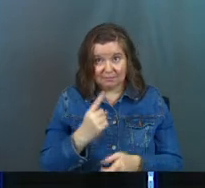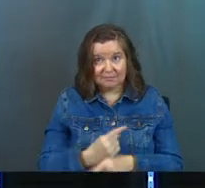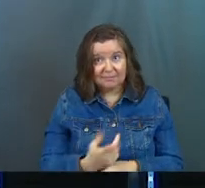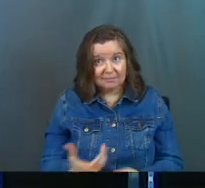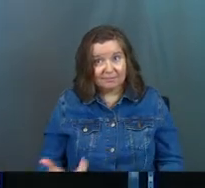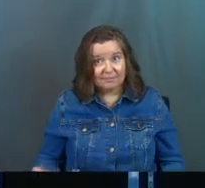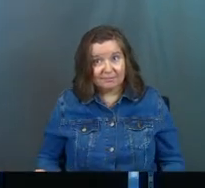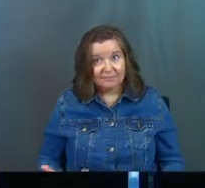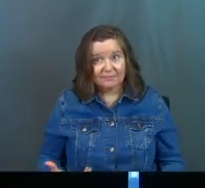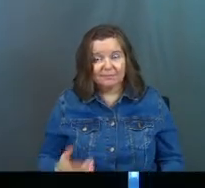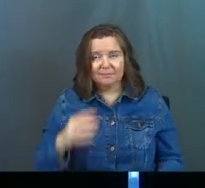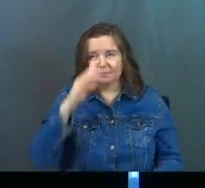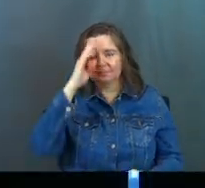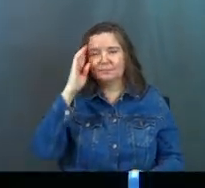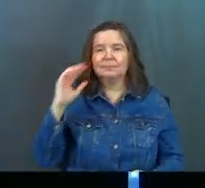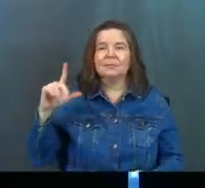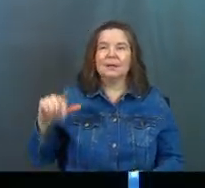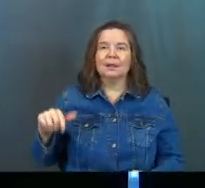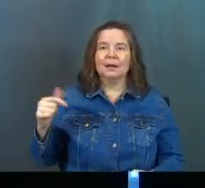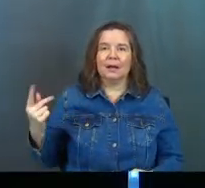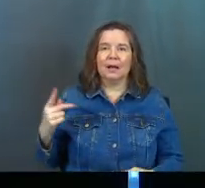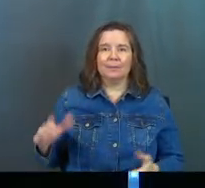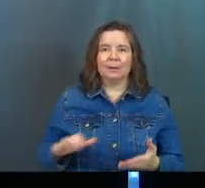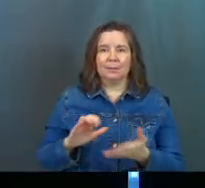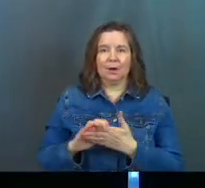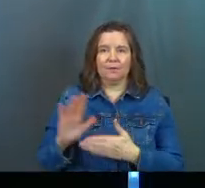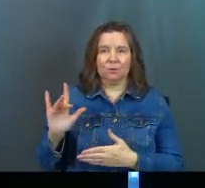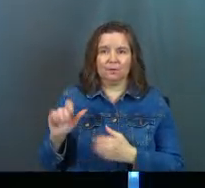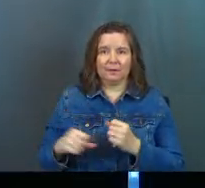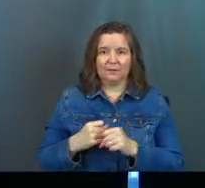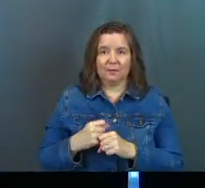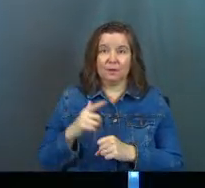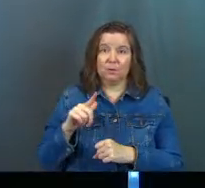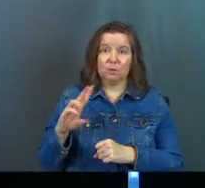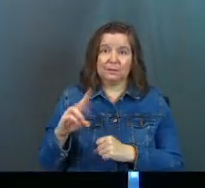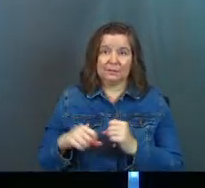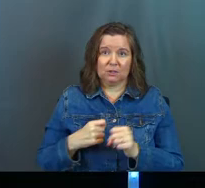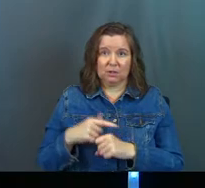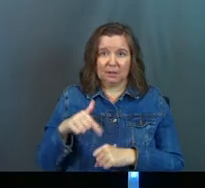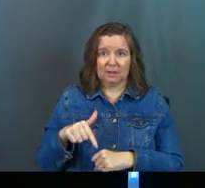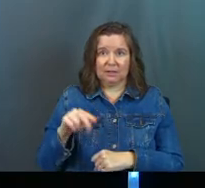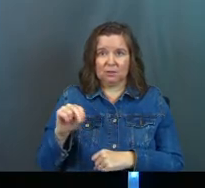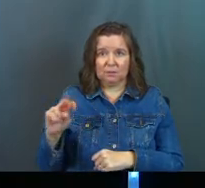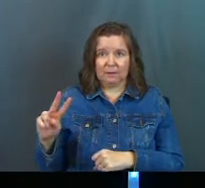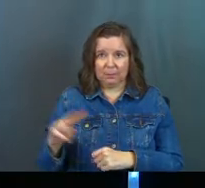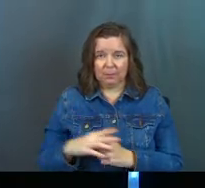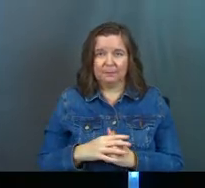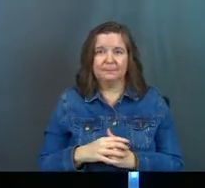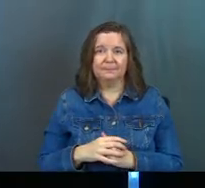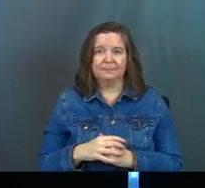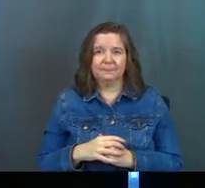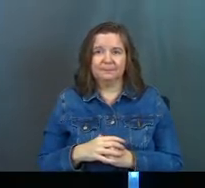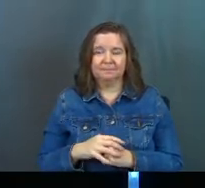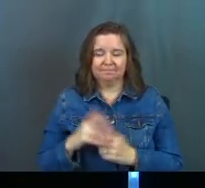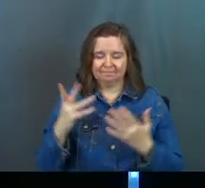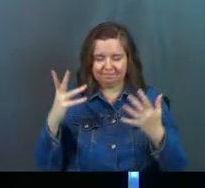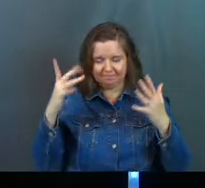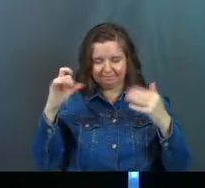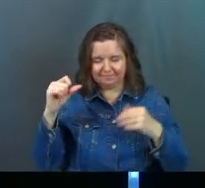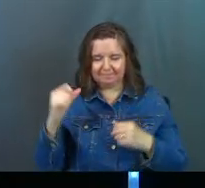Amen? Linda and I have been married for 25 years. We'll be 26 years this November.